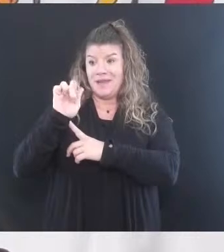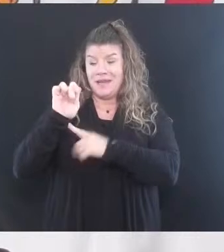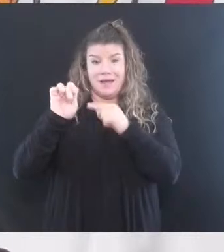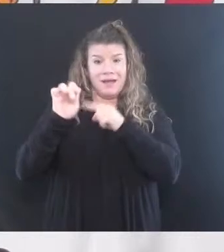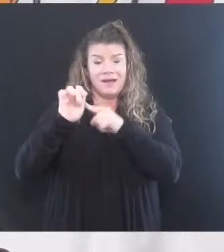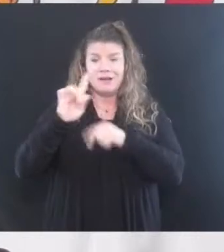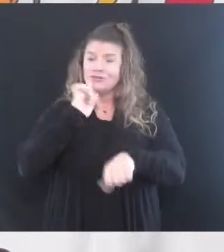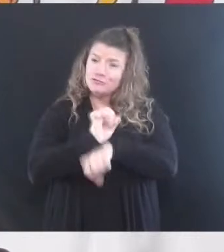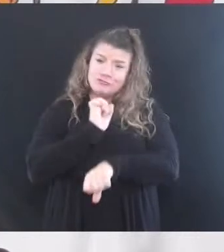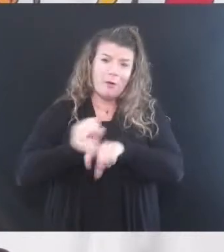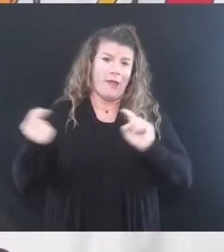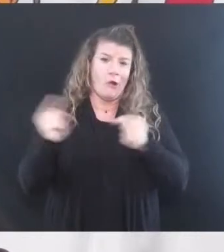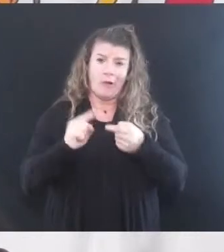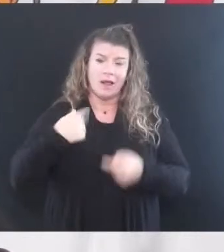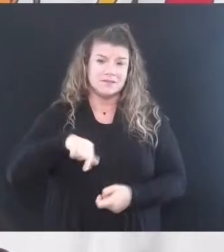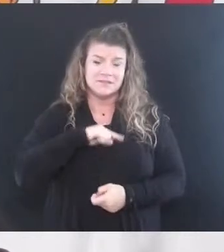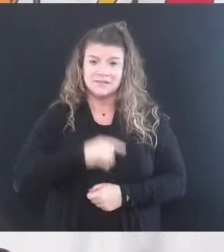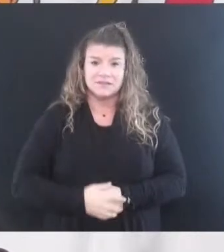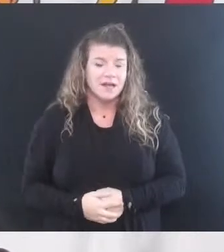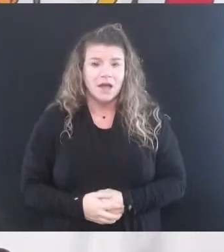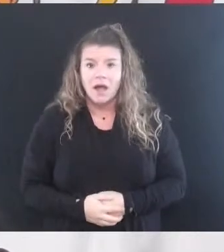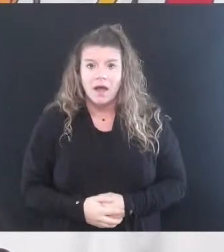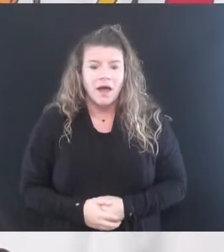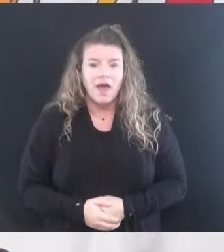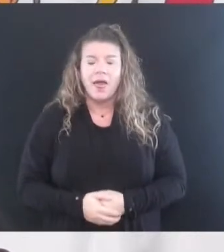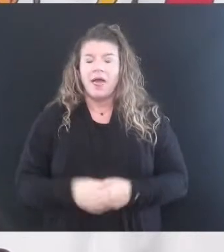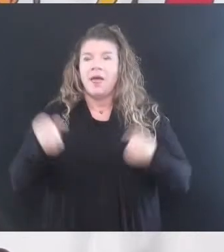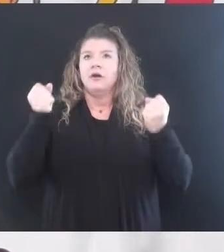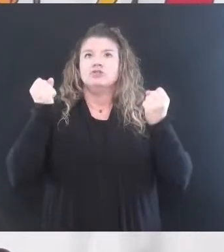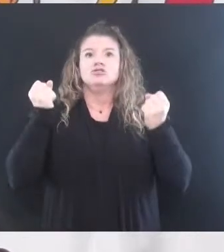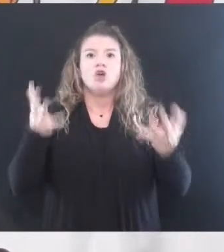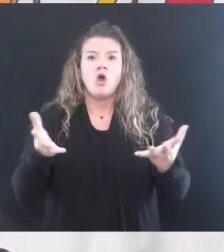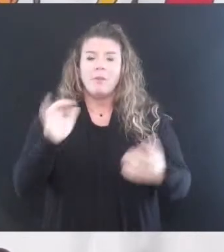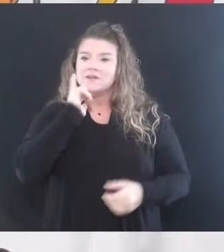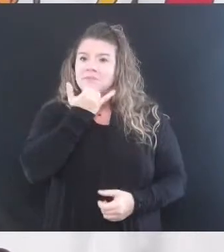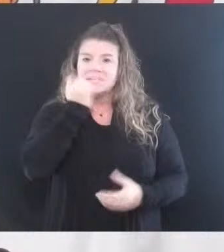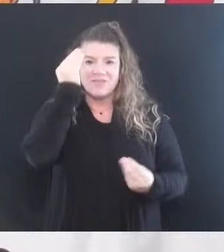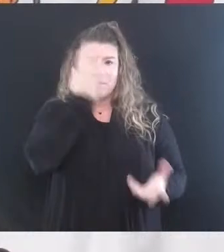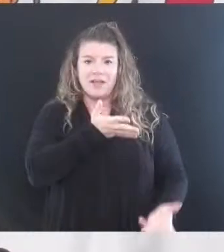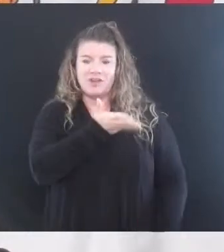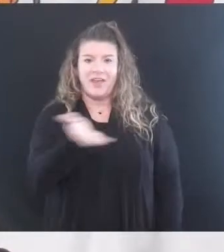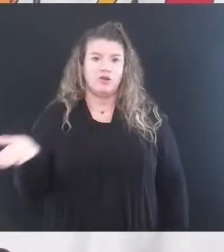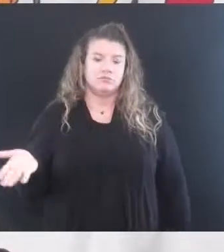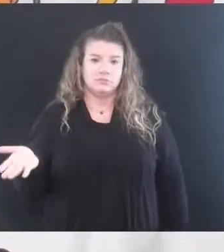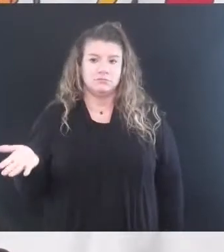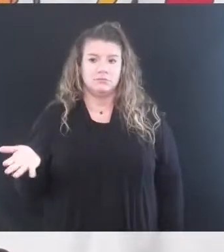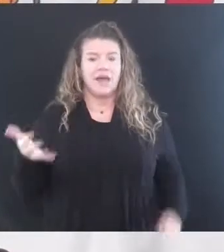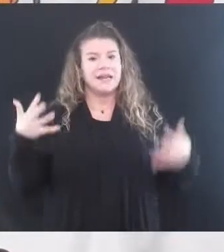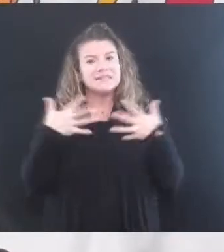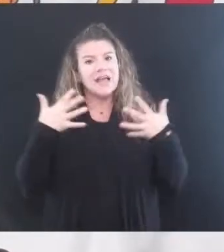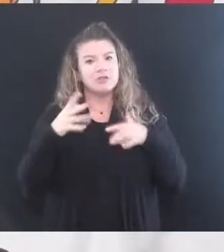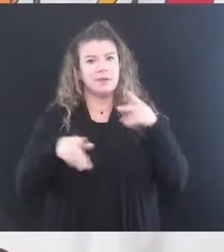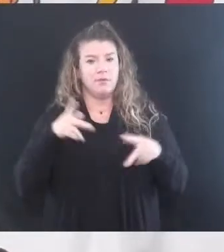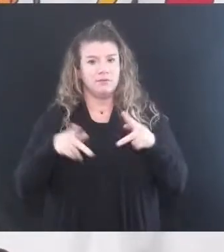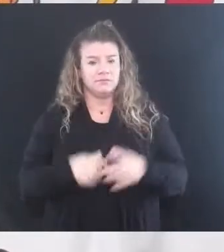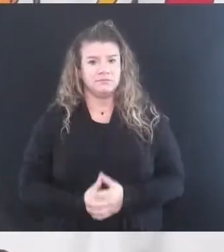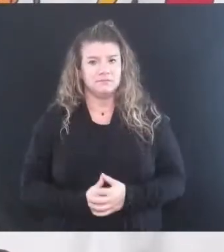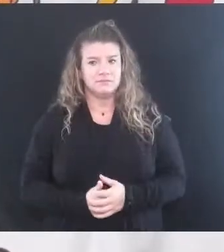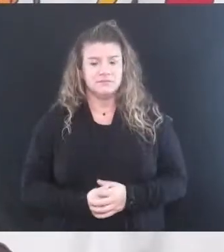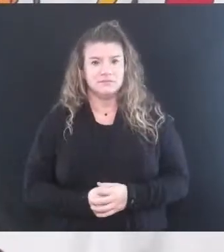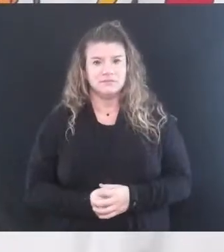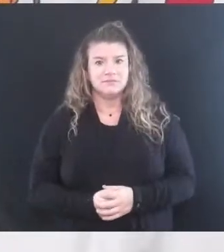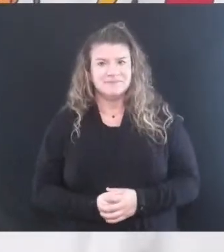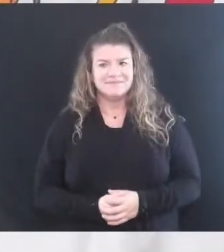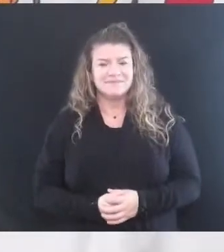here. There's so much misinformation that's out there. It scared people. He said, what is